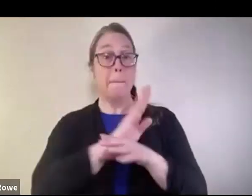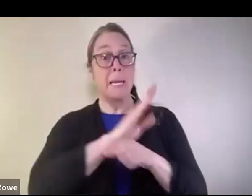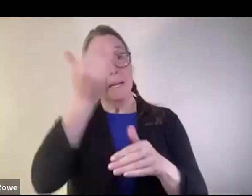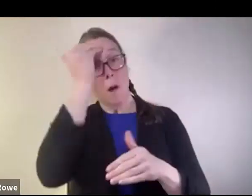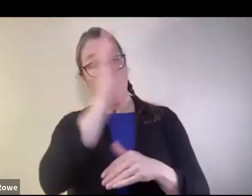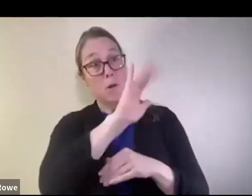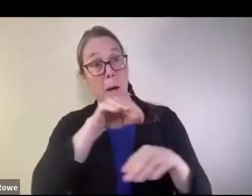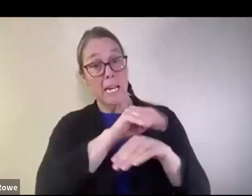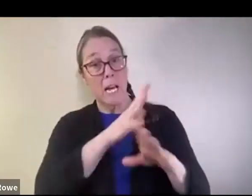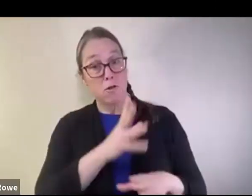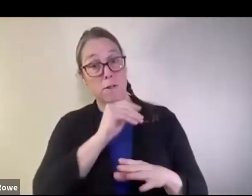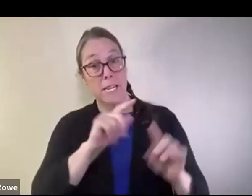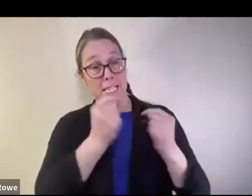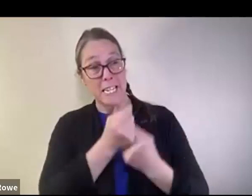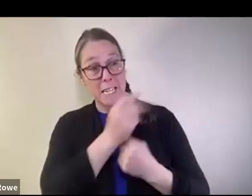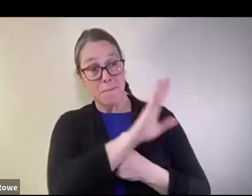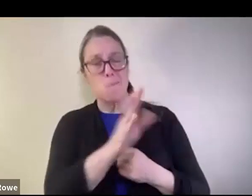counselors and their teams.